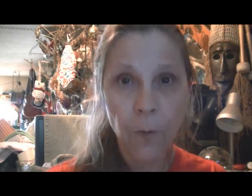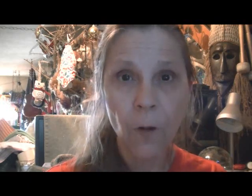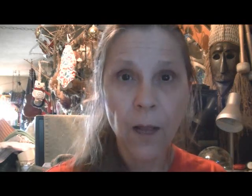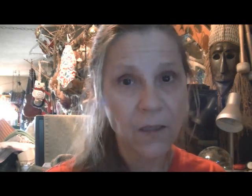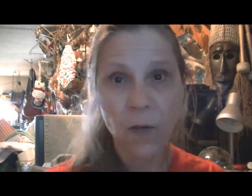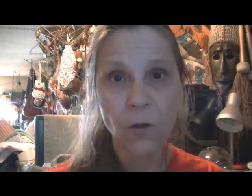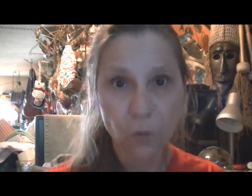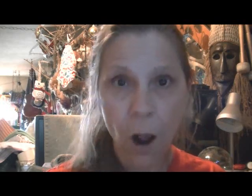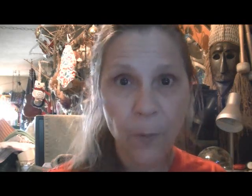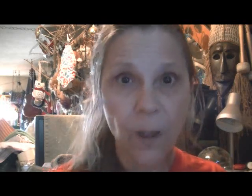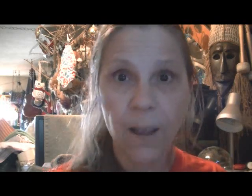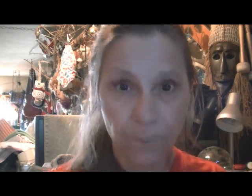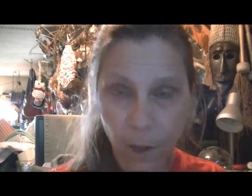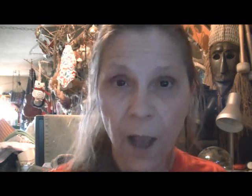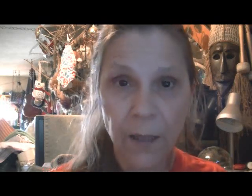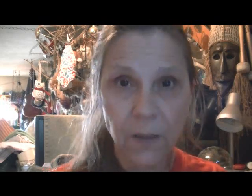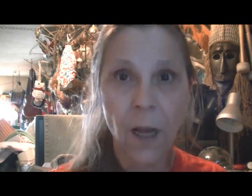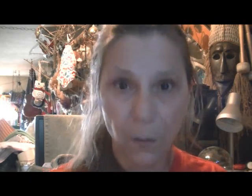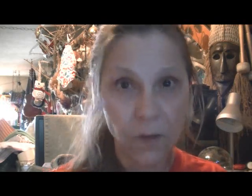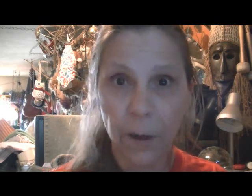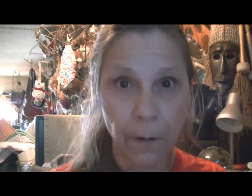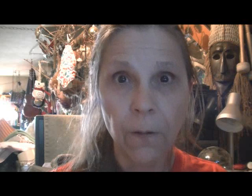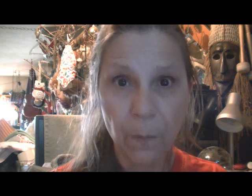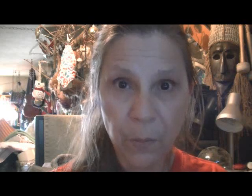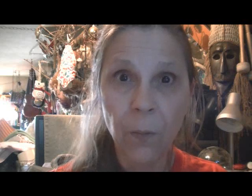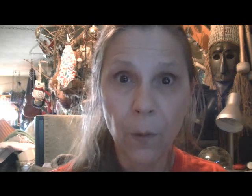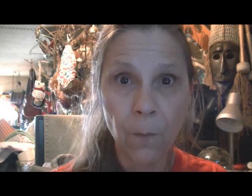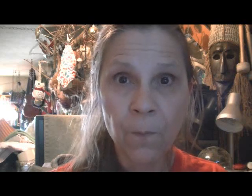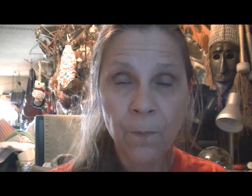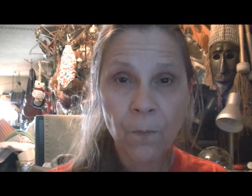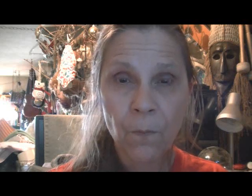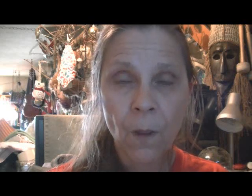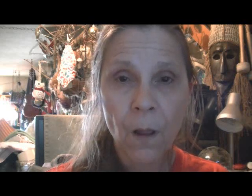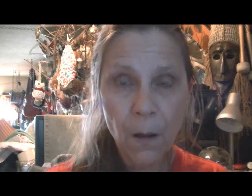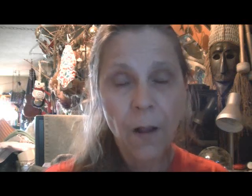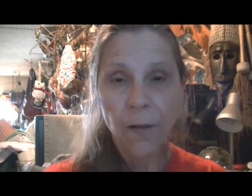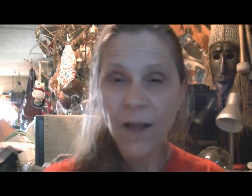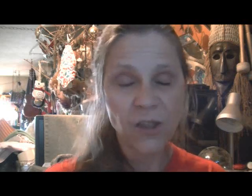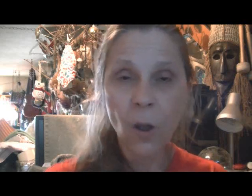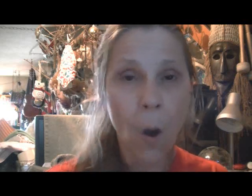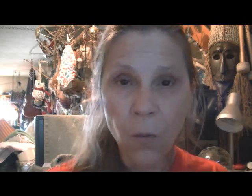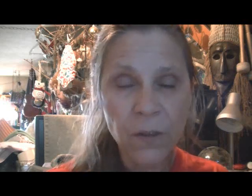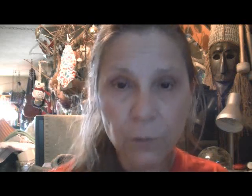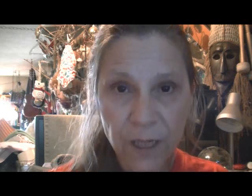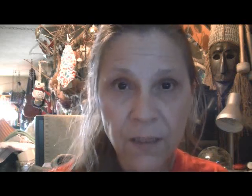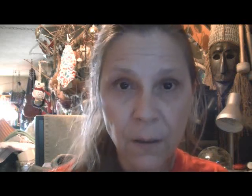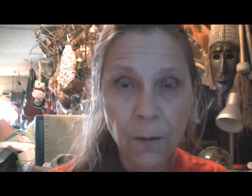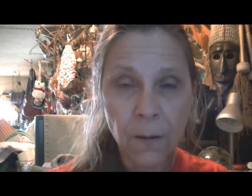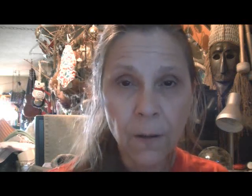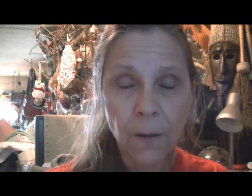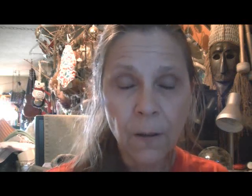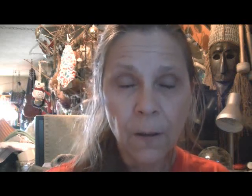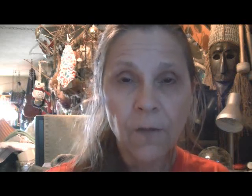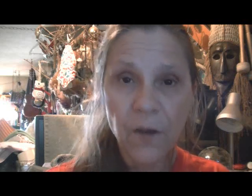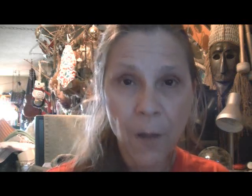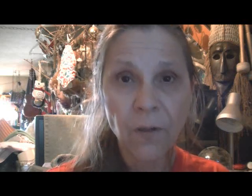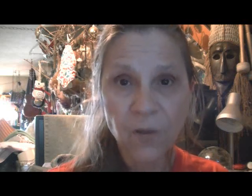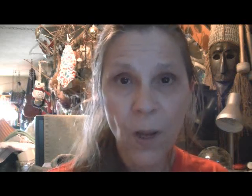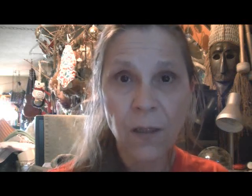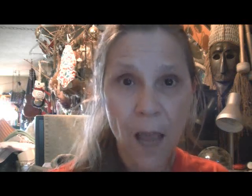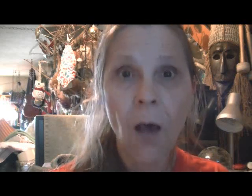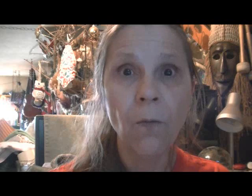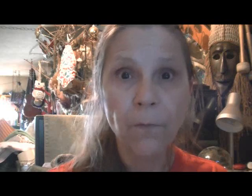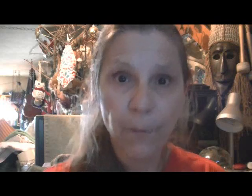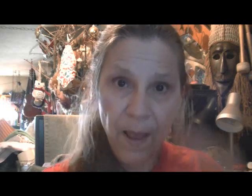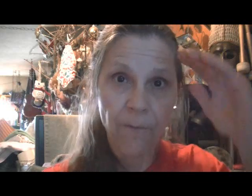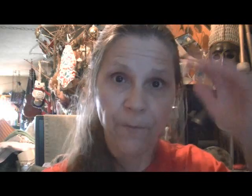Narcanned people as they were dropping like flies out there, people. That's the only reason the numbers